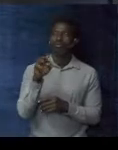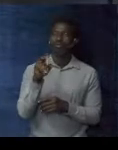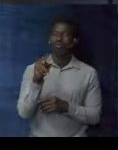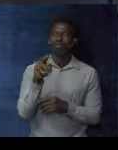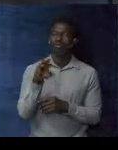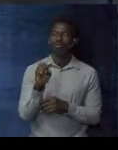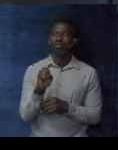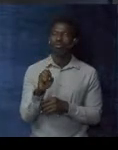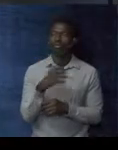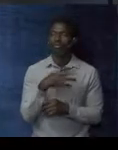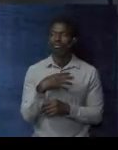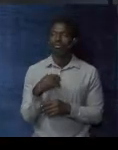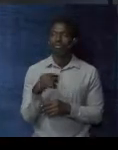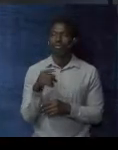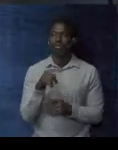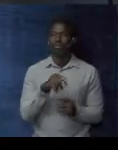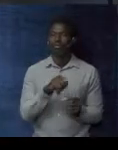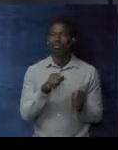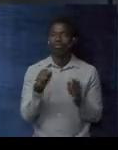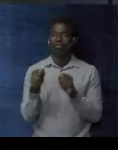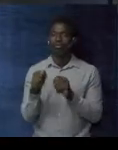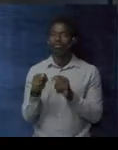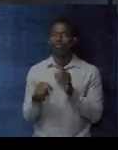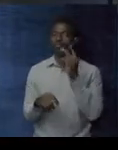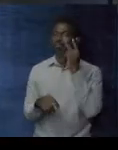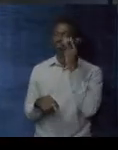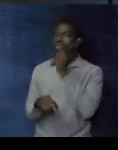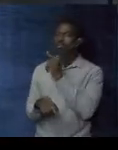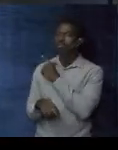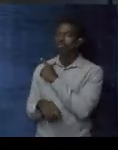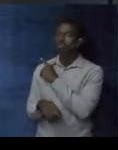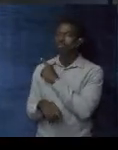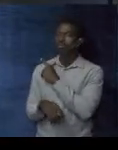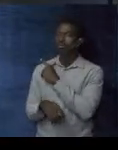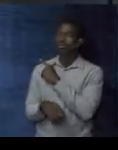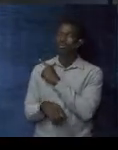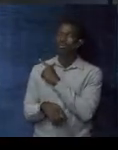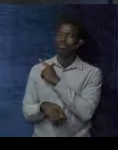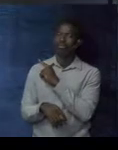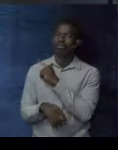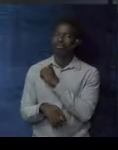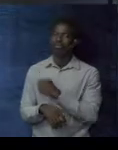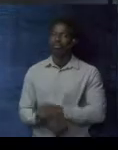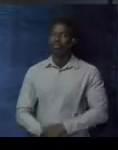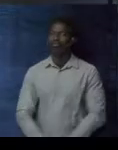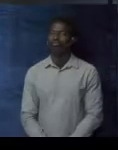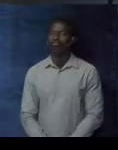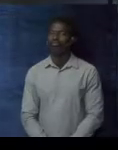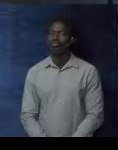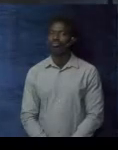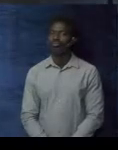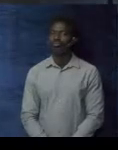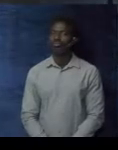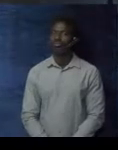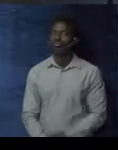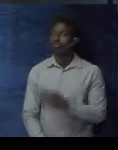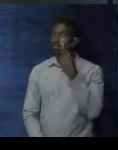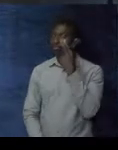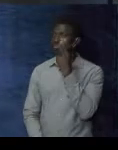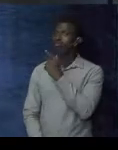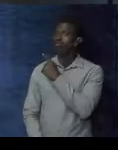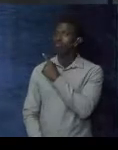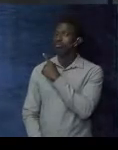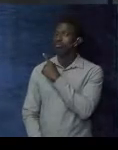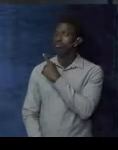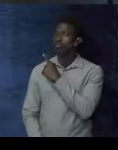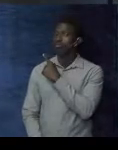the circle. Let me draw it for you. I don't mind. Just to joggle your memory. This is a circle. And I